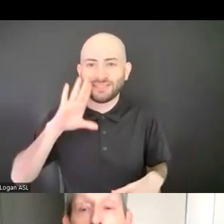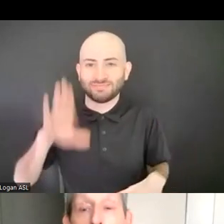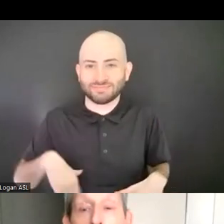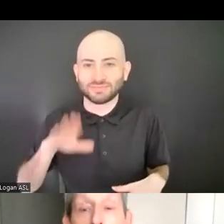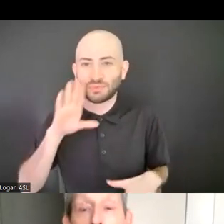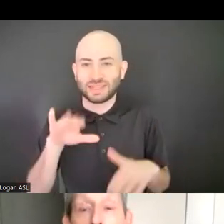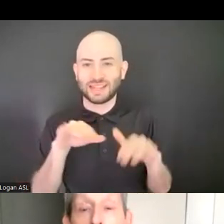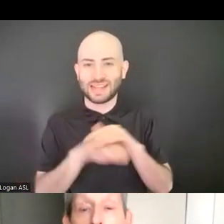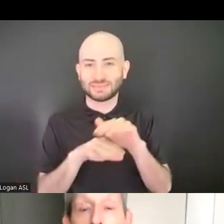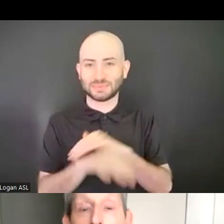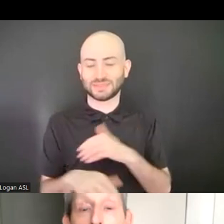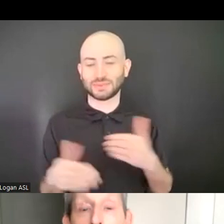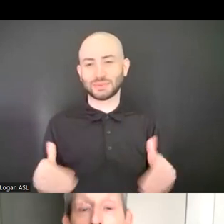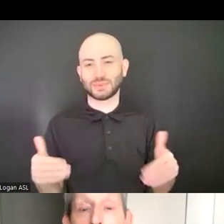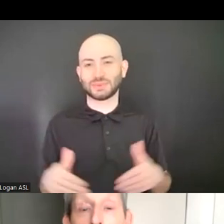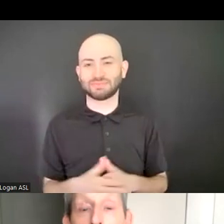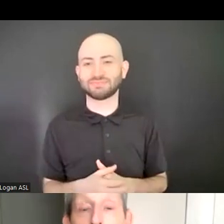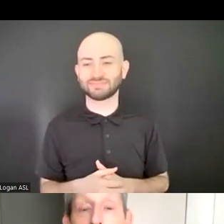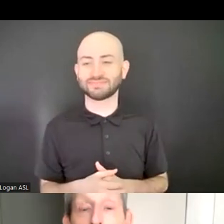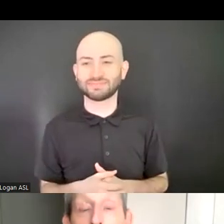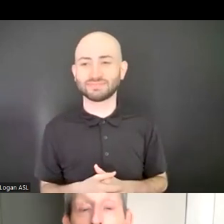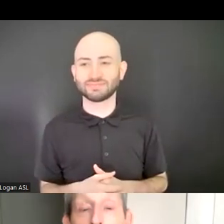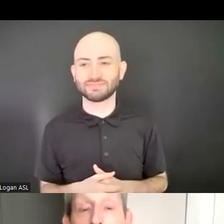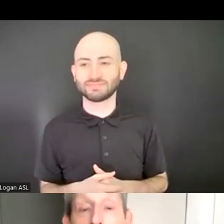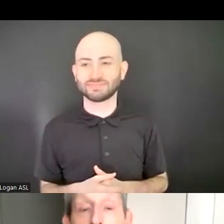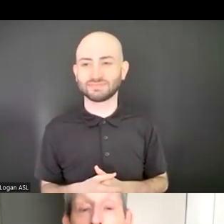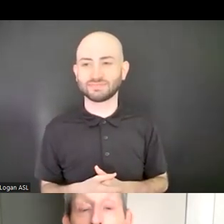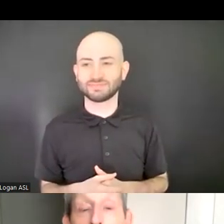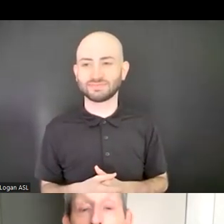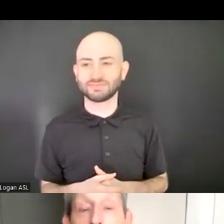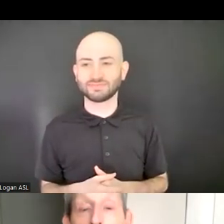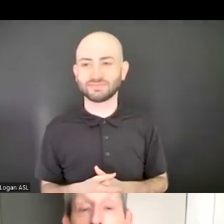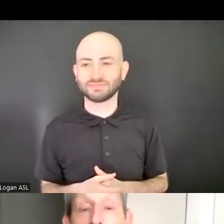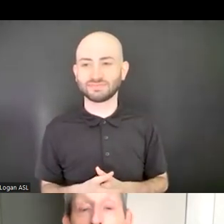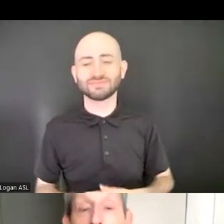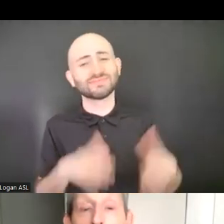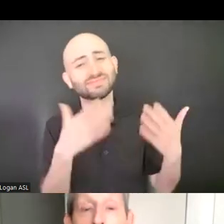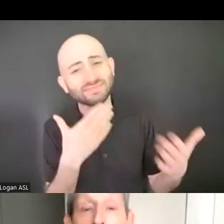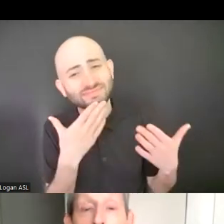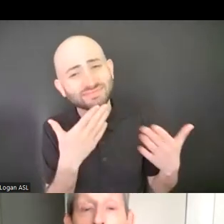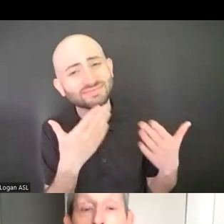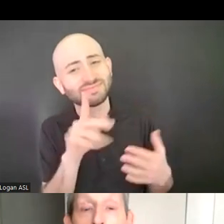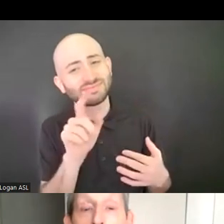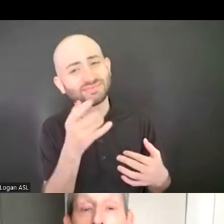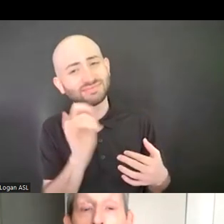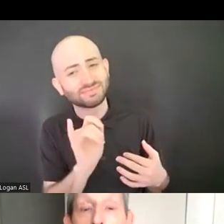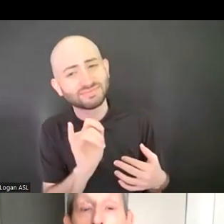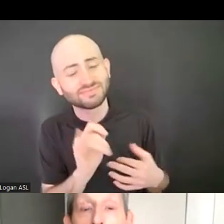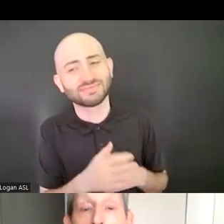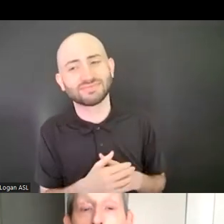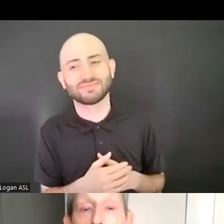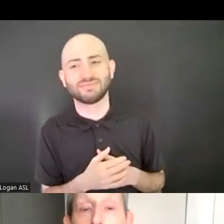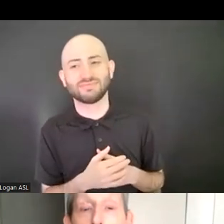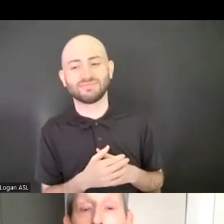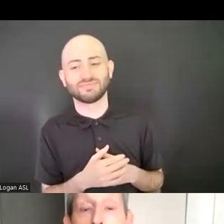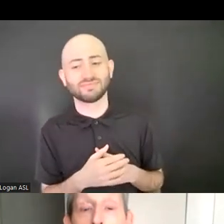me thank you let's see that sounds great